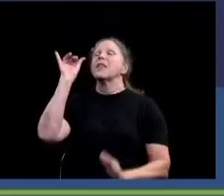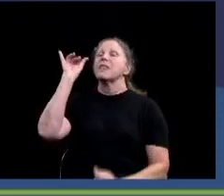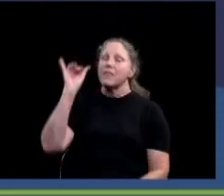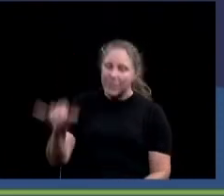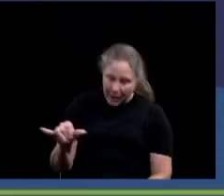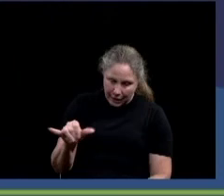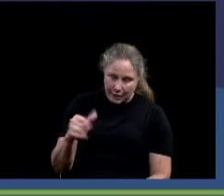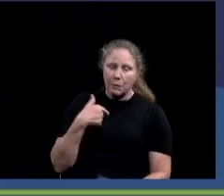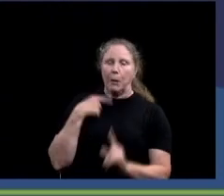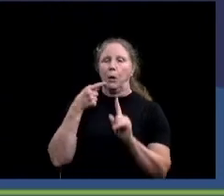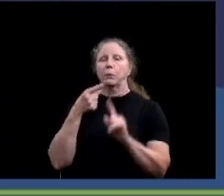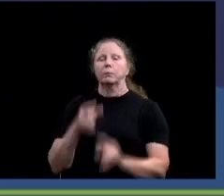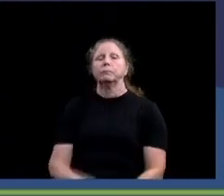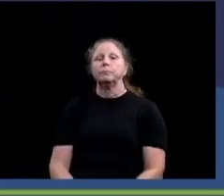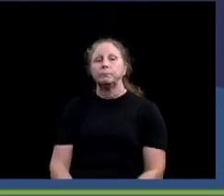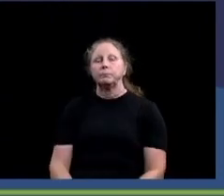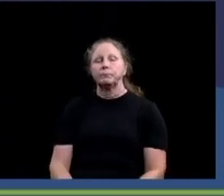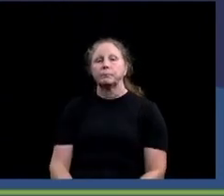Thank you so much.